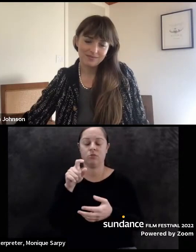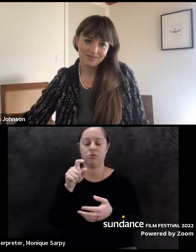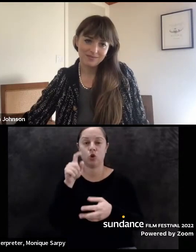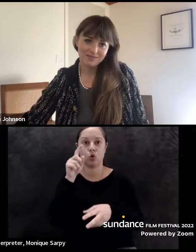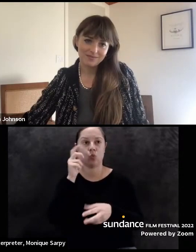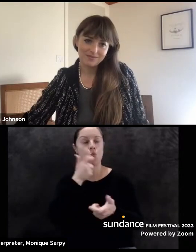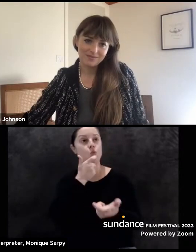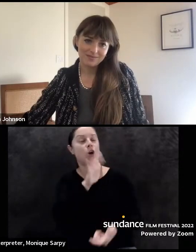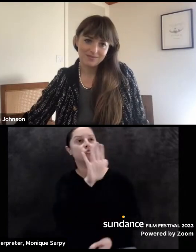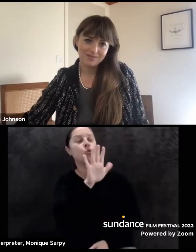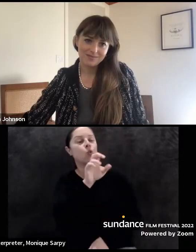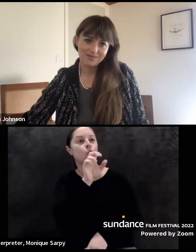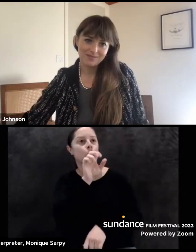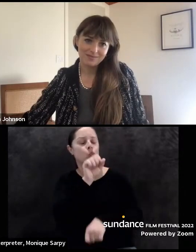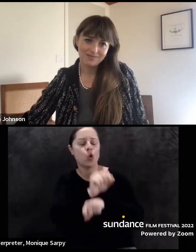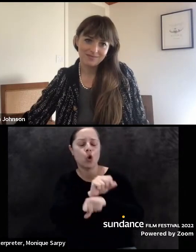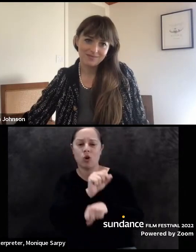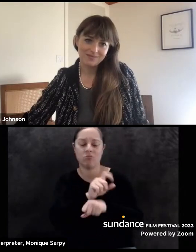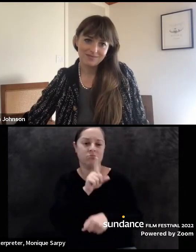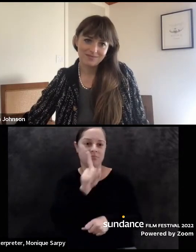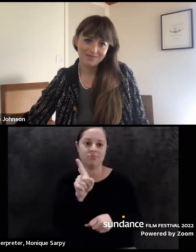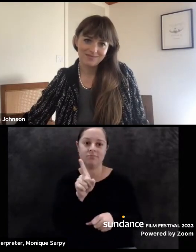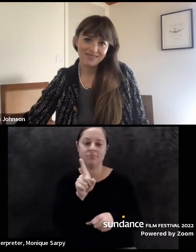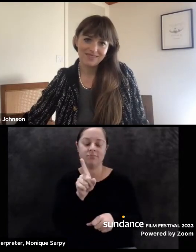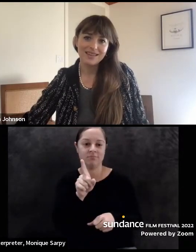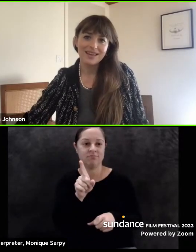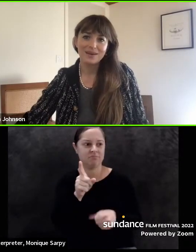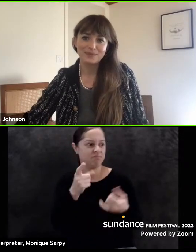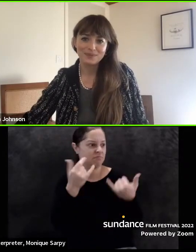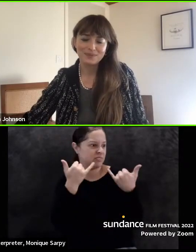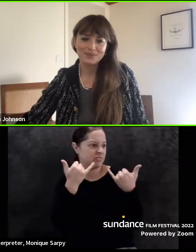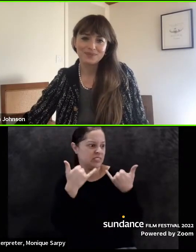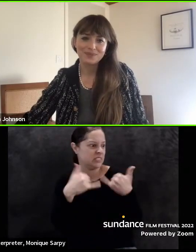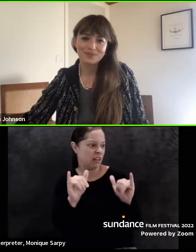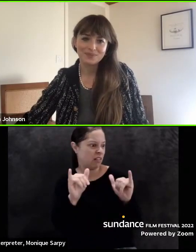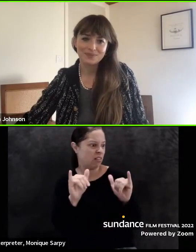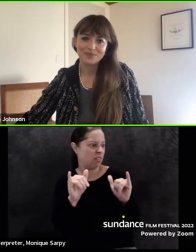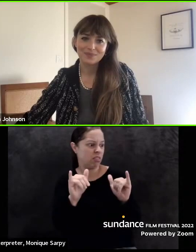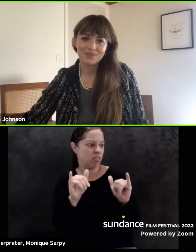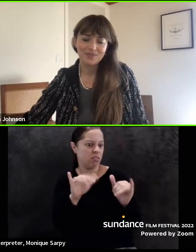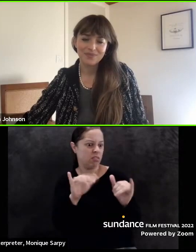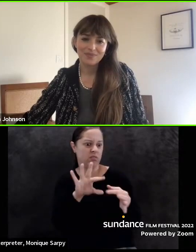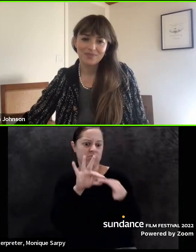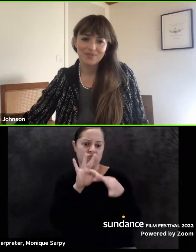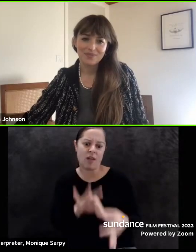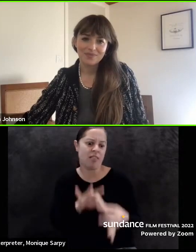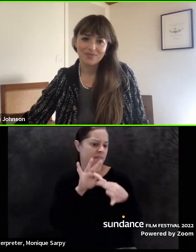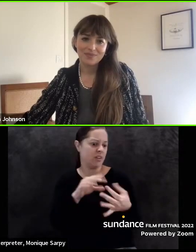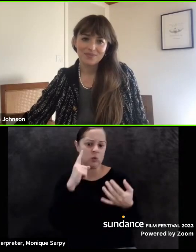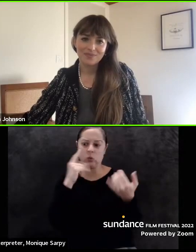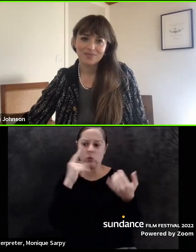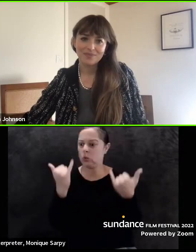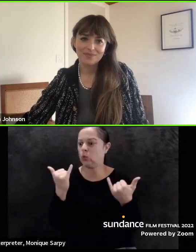way that so much of that just still resonates and is still so so warm, right? So tender.